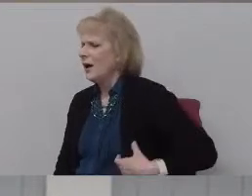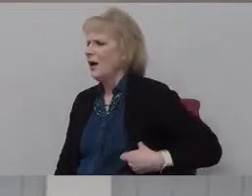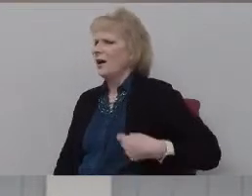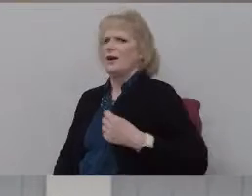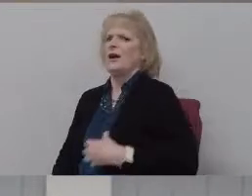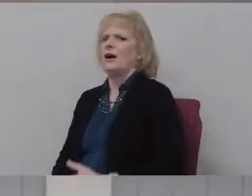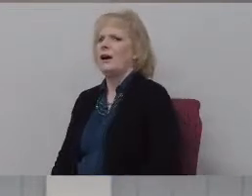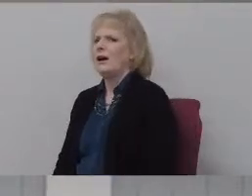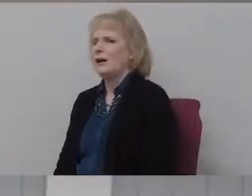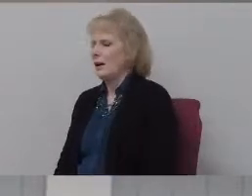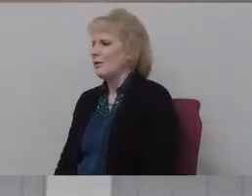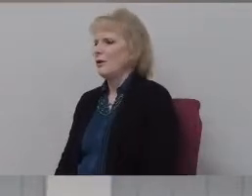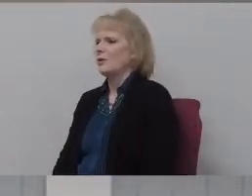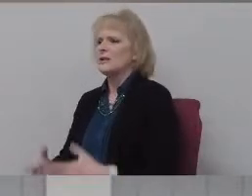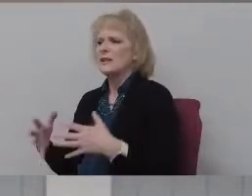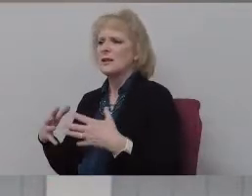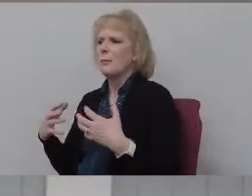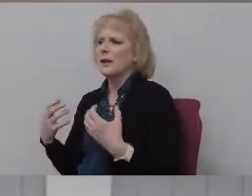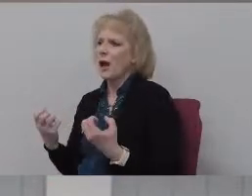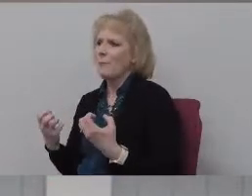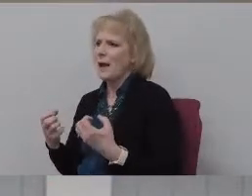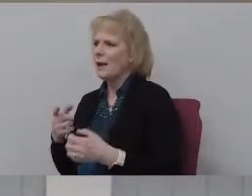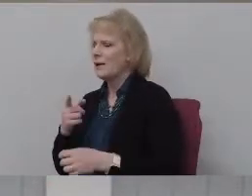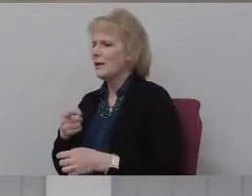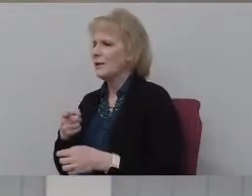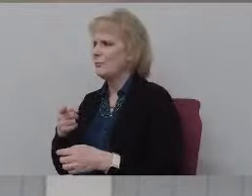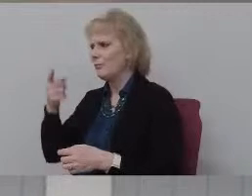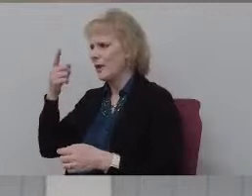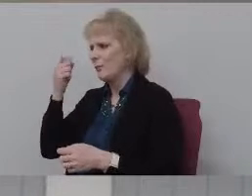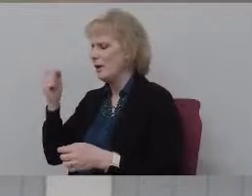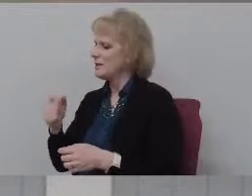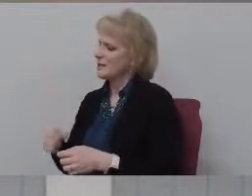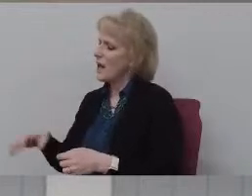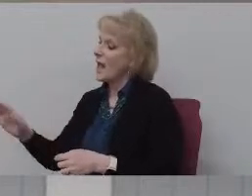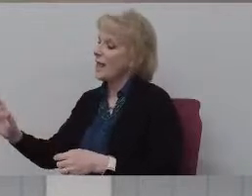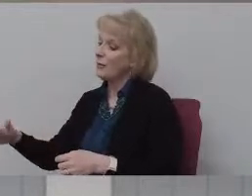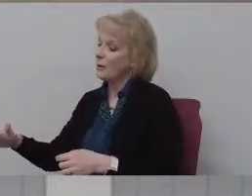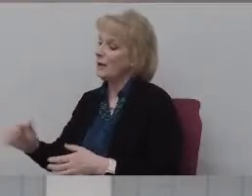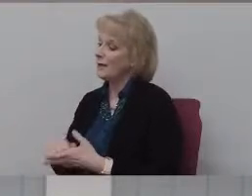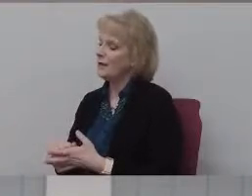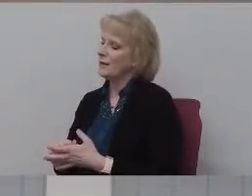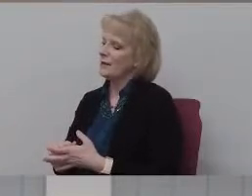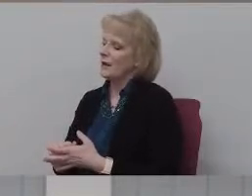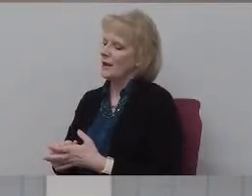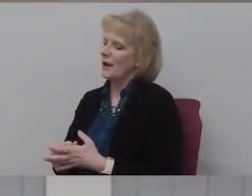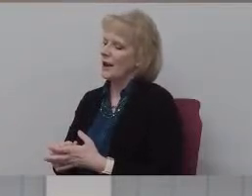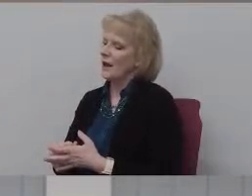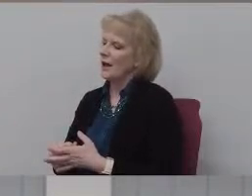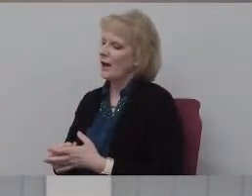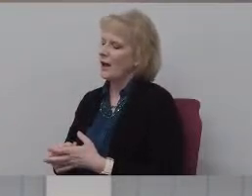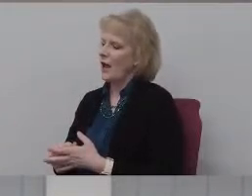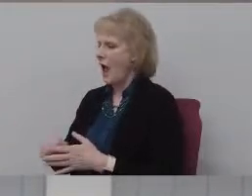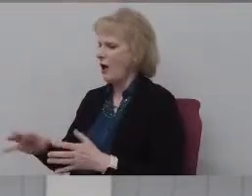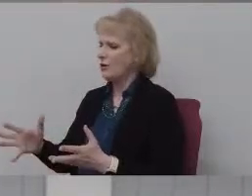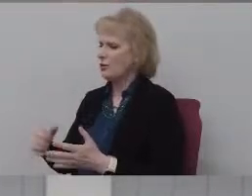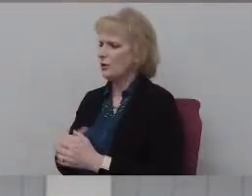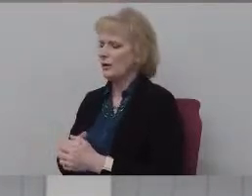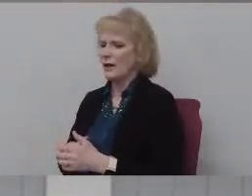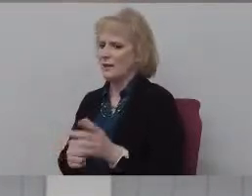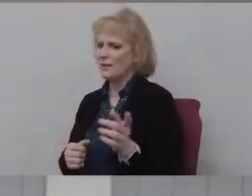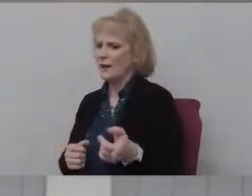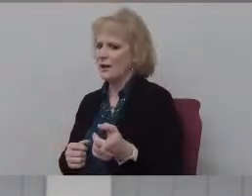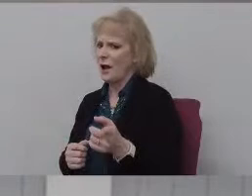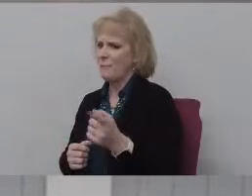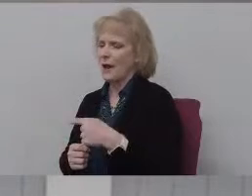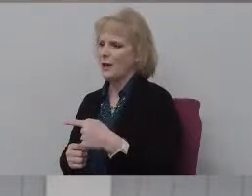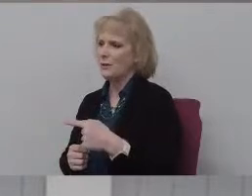just get off that thing. Nathan said, I know, you named him Solomon. I'm going to call him Jedidiah because the Lord loves him and the Lord's got a plan for